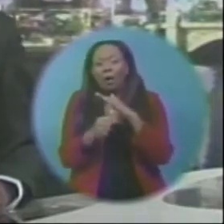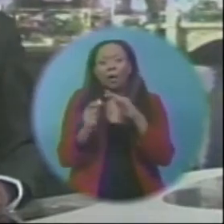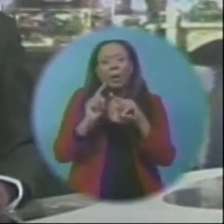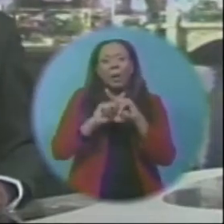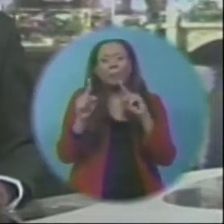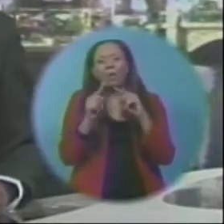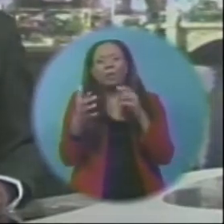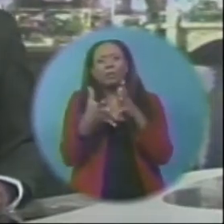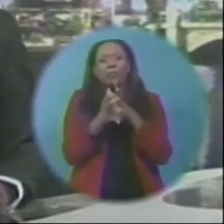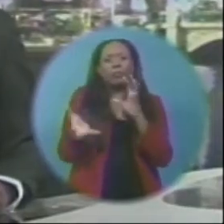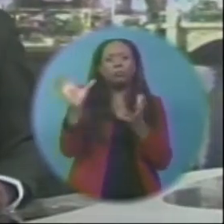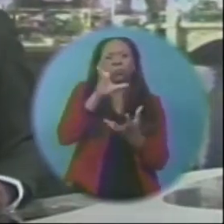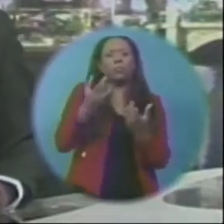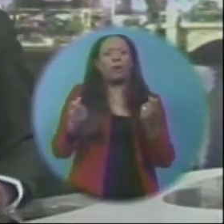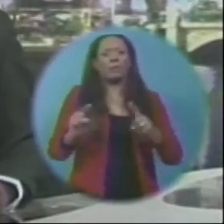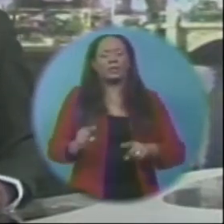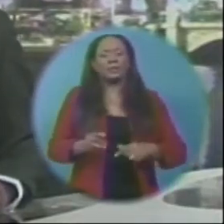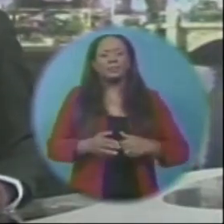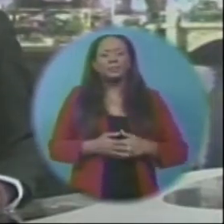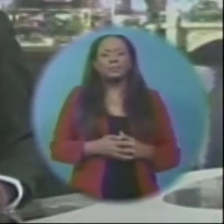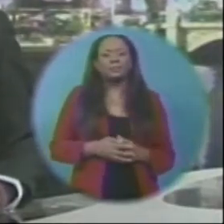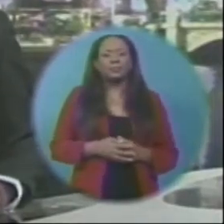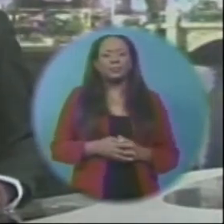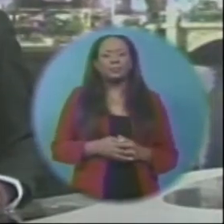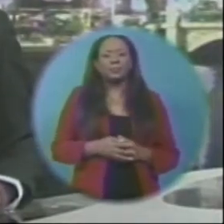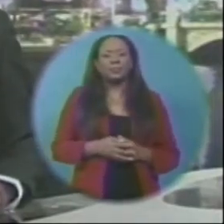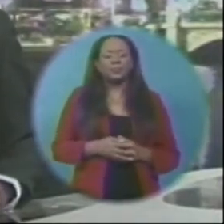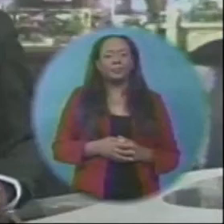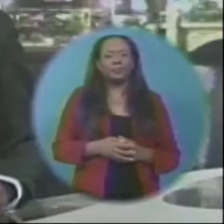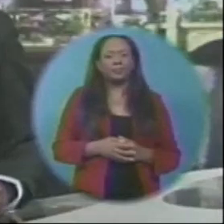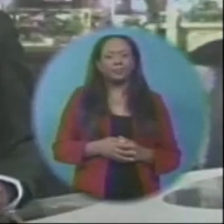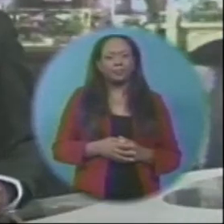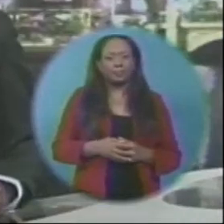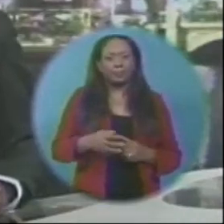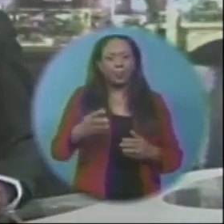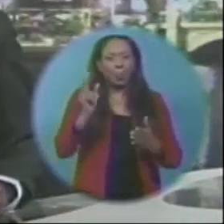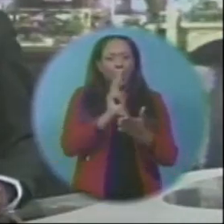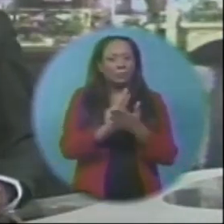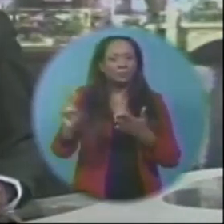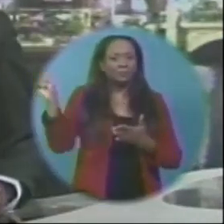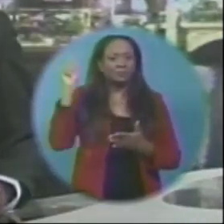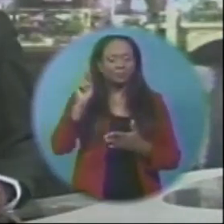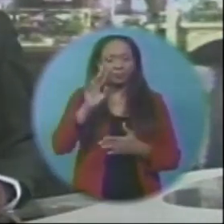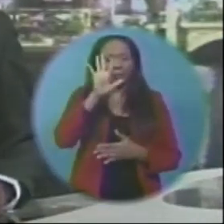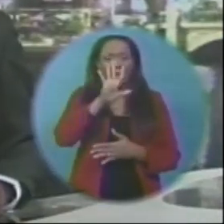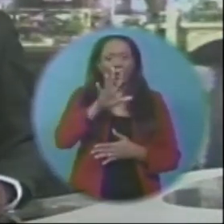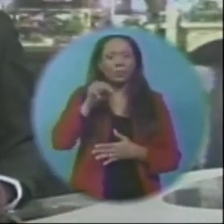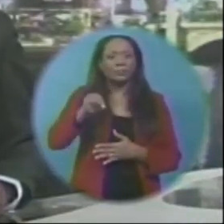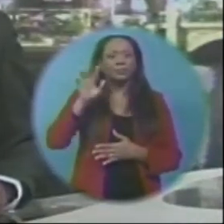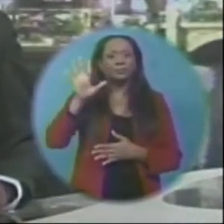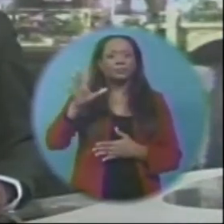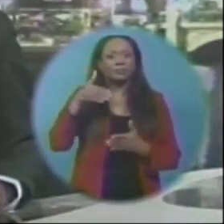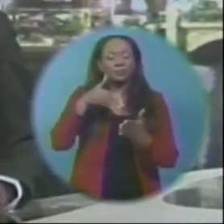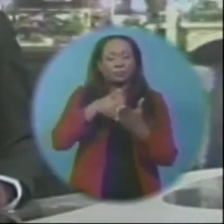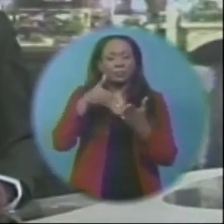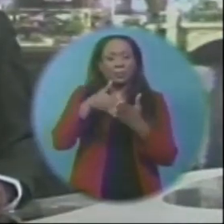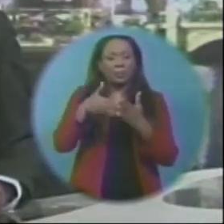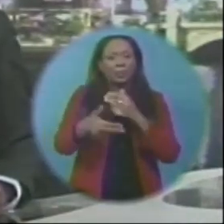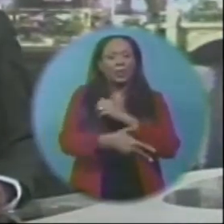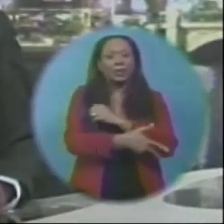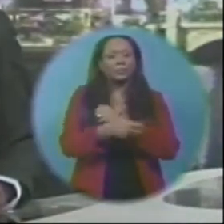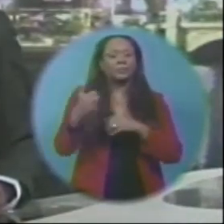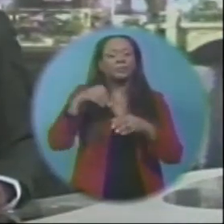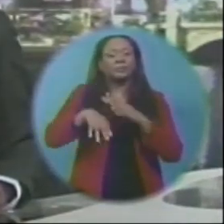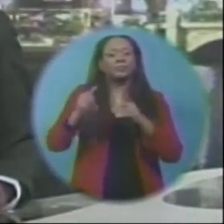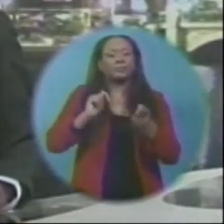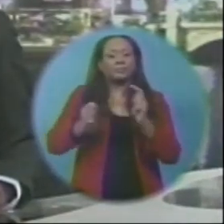started. Almost 2 weeks after a daring $5.5 million robbery at the Piarco International Airport in Trinidad,